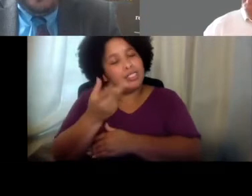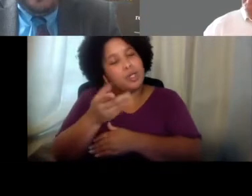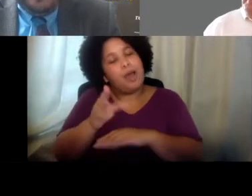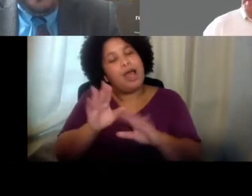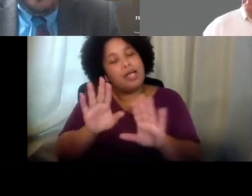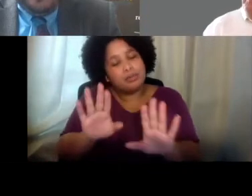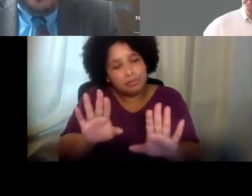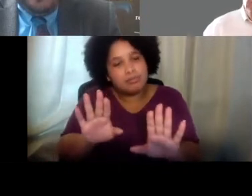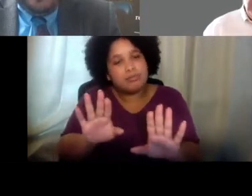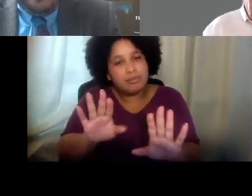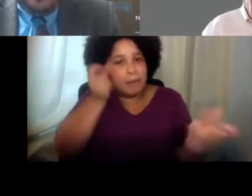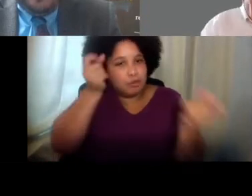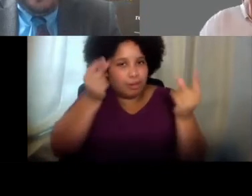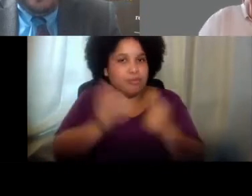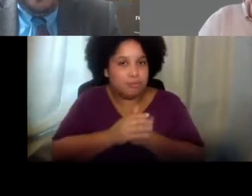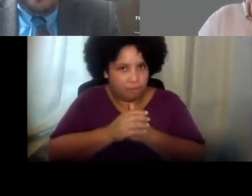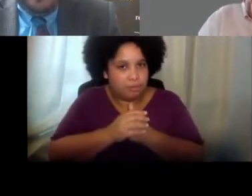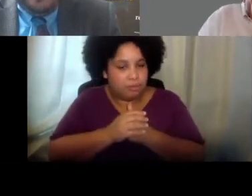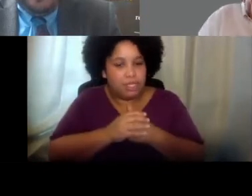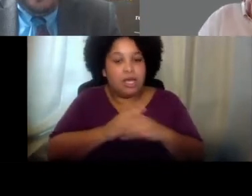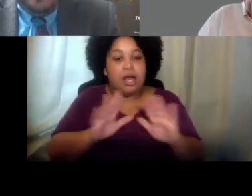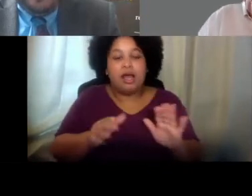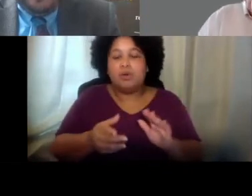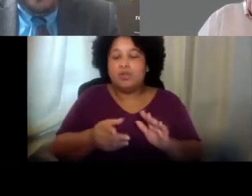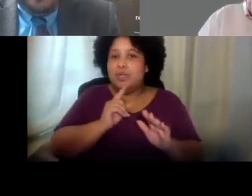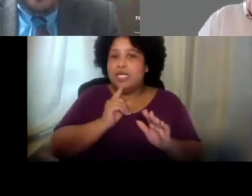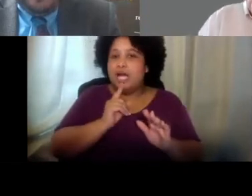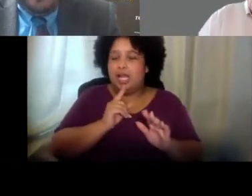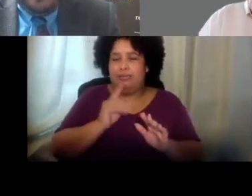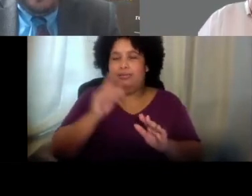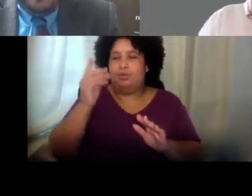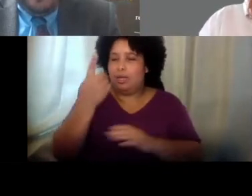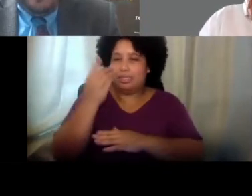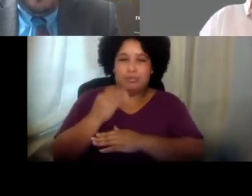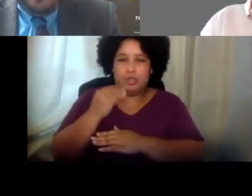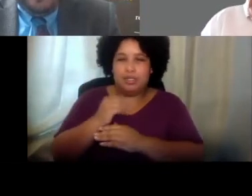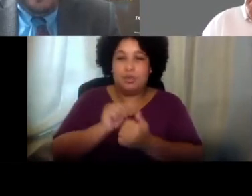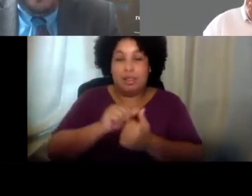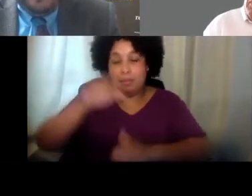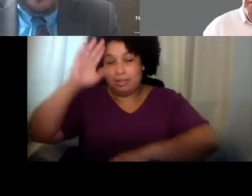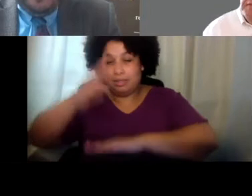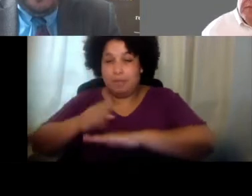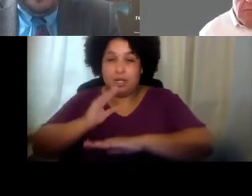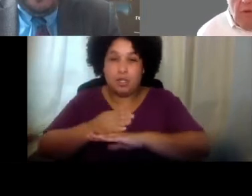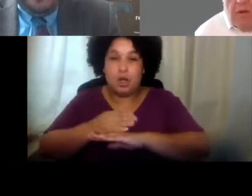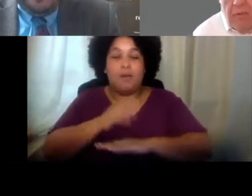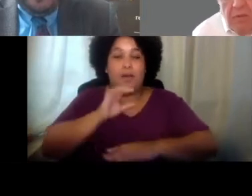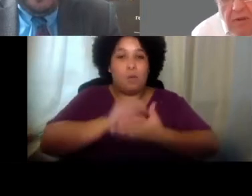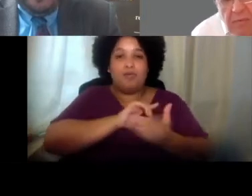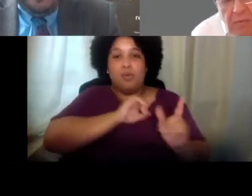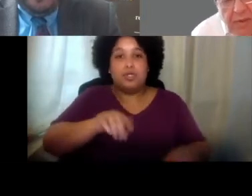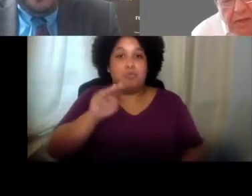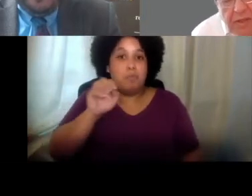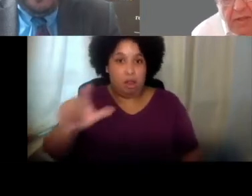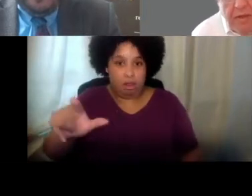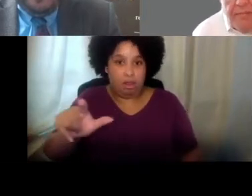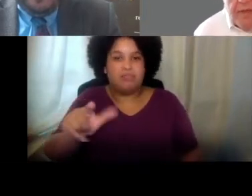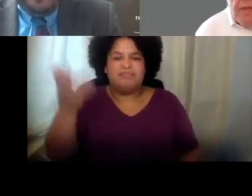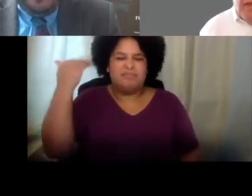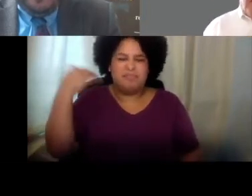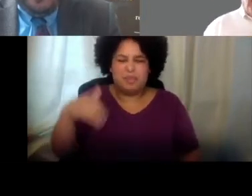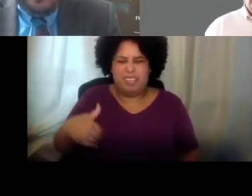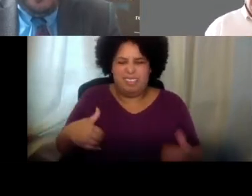for that. And it was so telling one time when I took my son and my daughter and my wife to the mall when they were